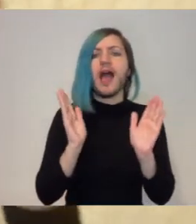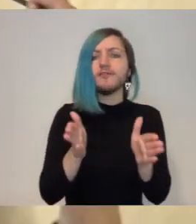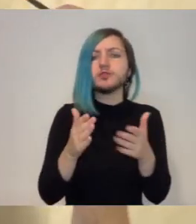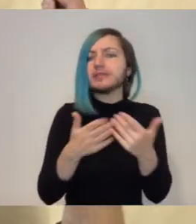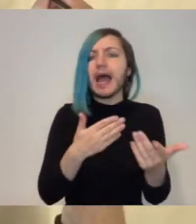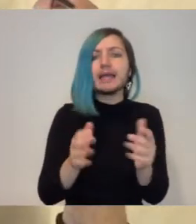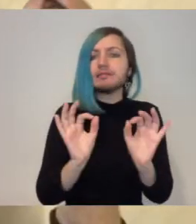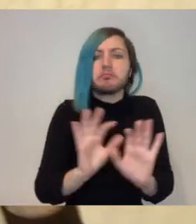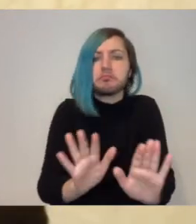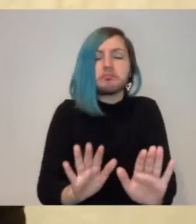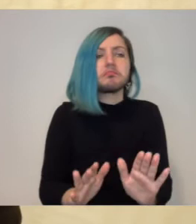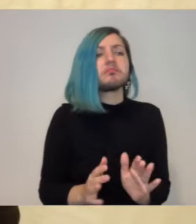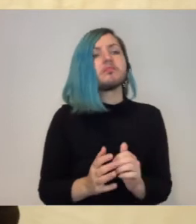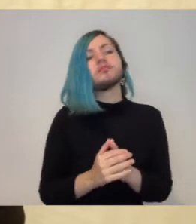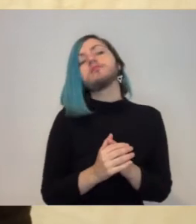not about